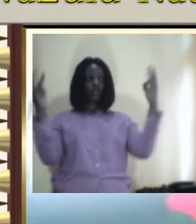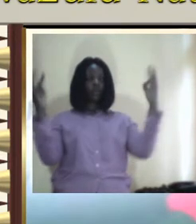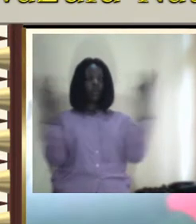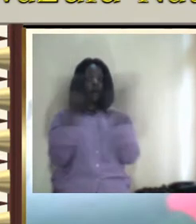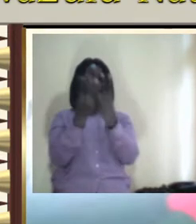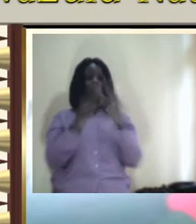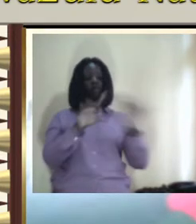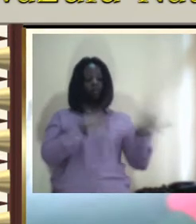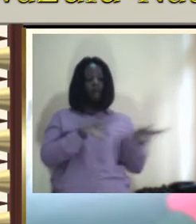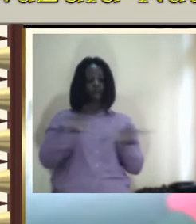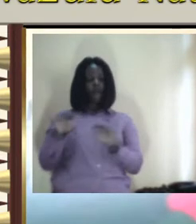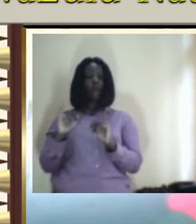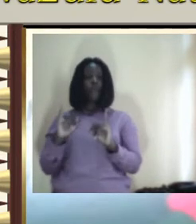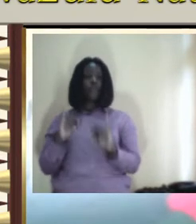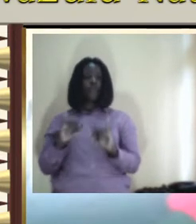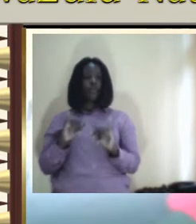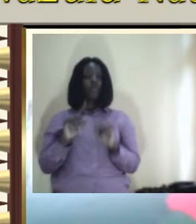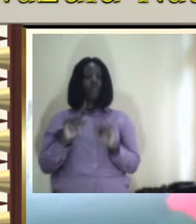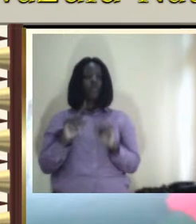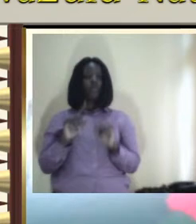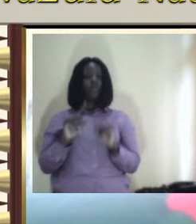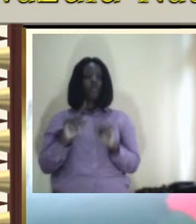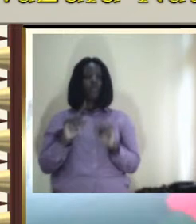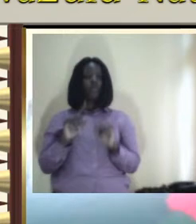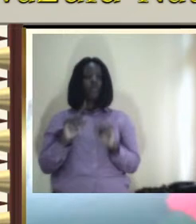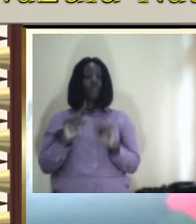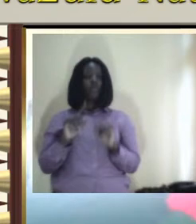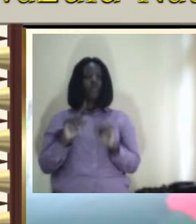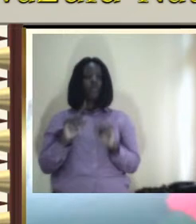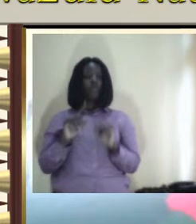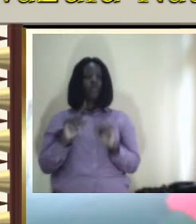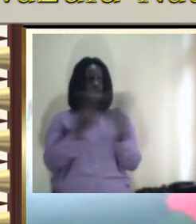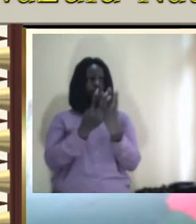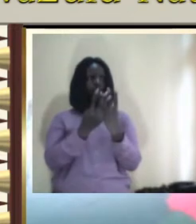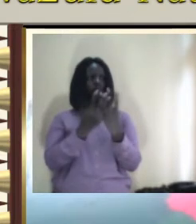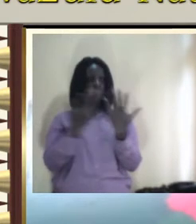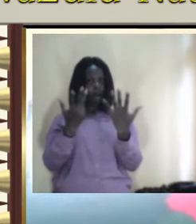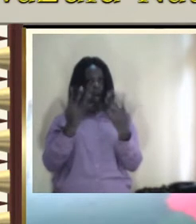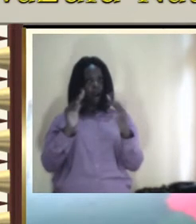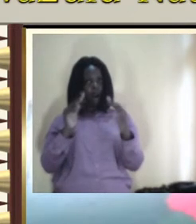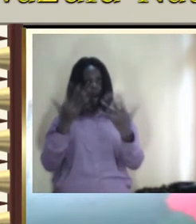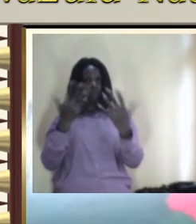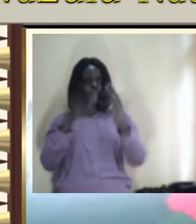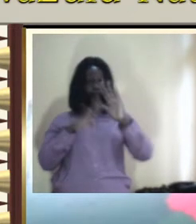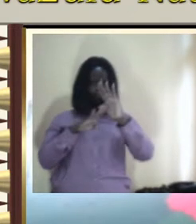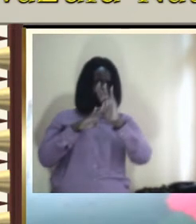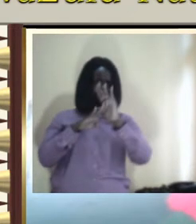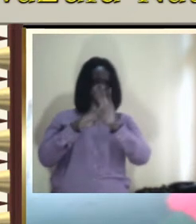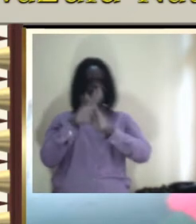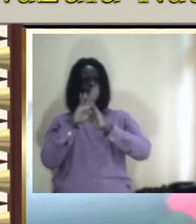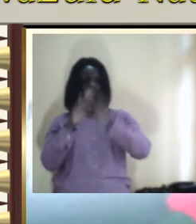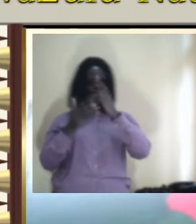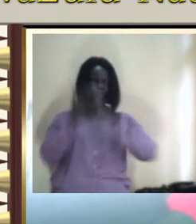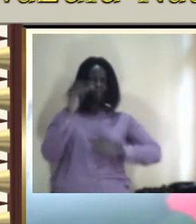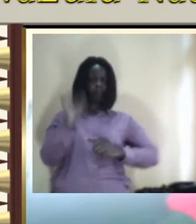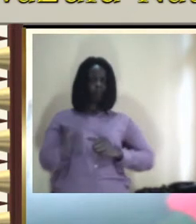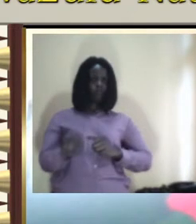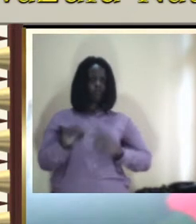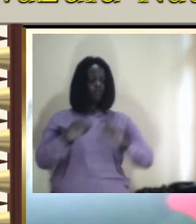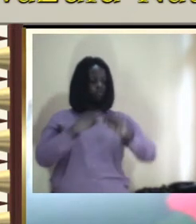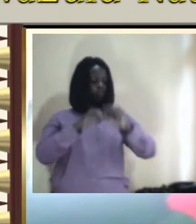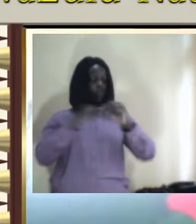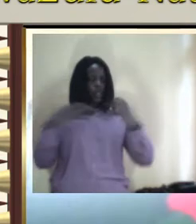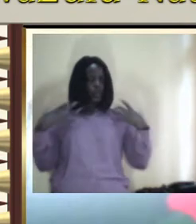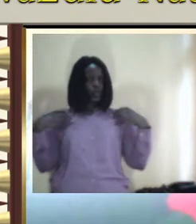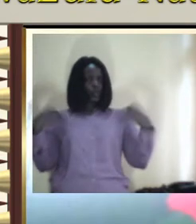suffering, it is full also of overcoming of it. Our strength as a nation has seen us